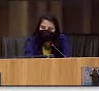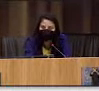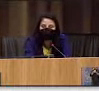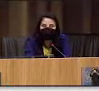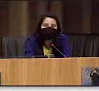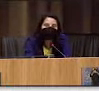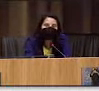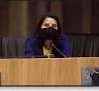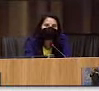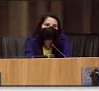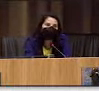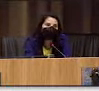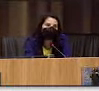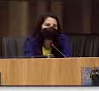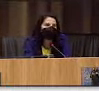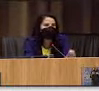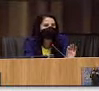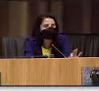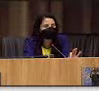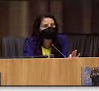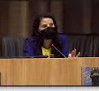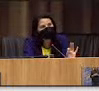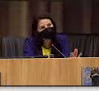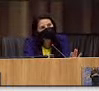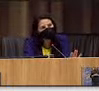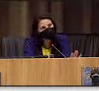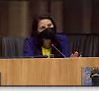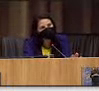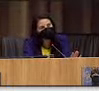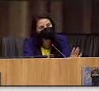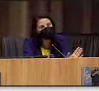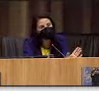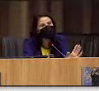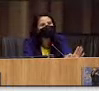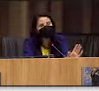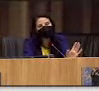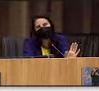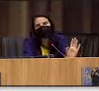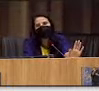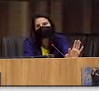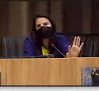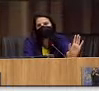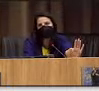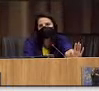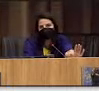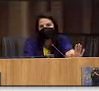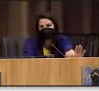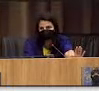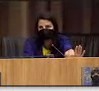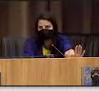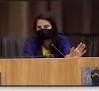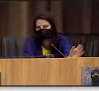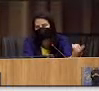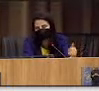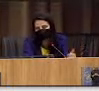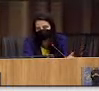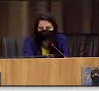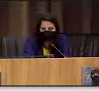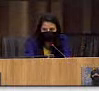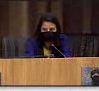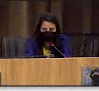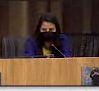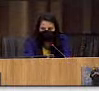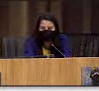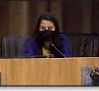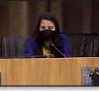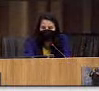because given the date that we needed to, we considered that this was a